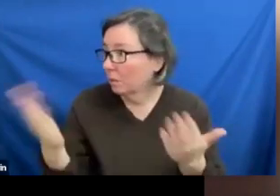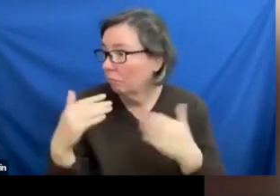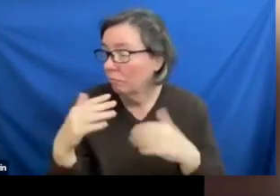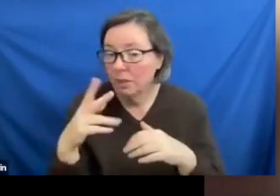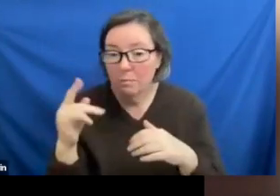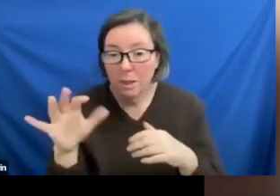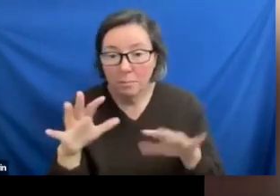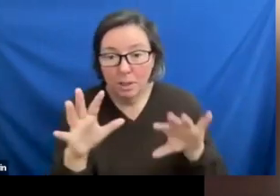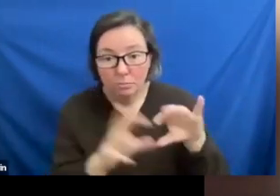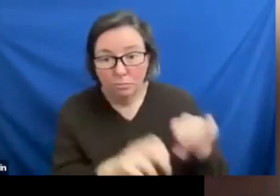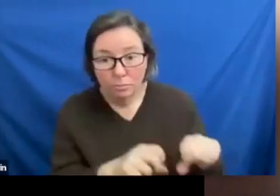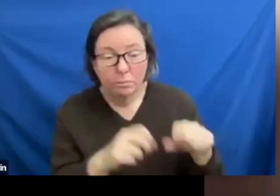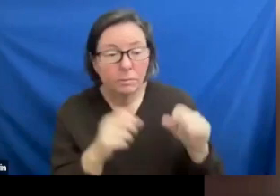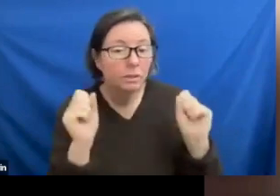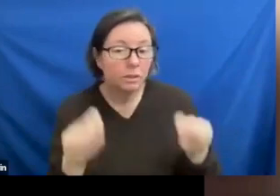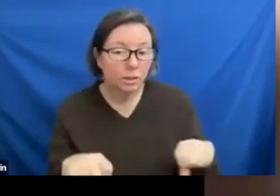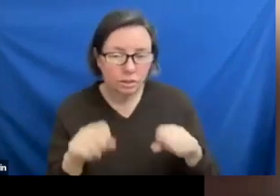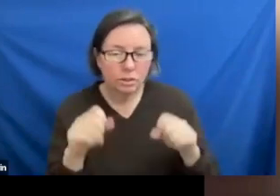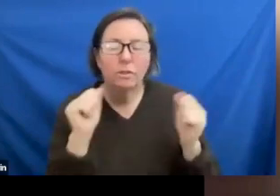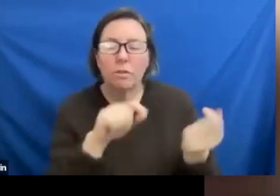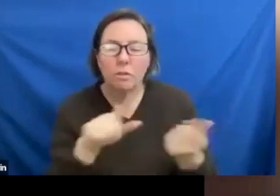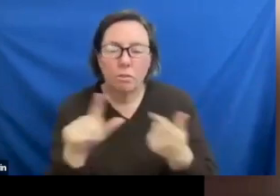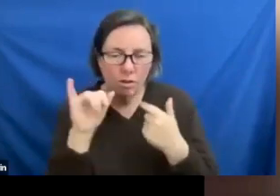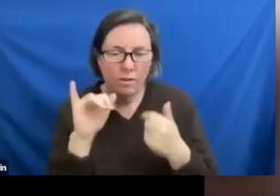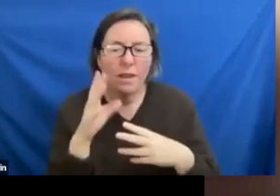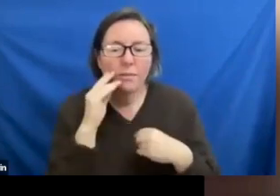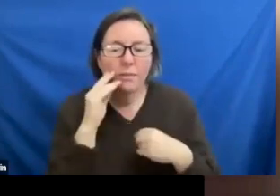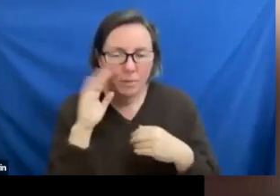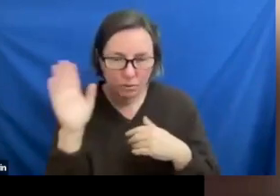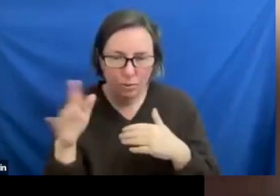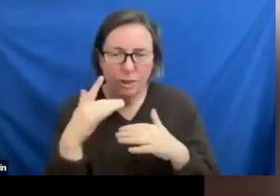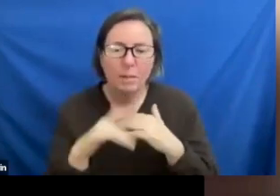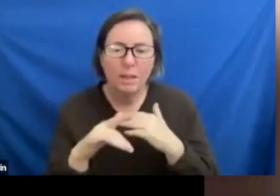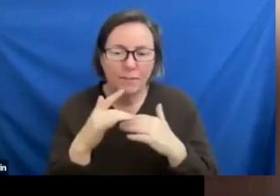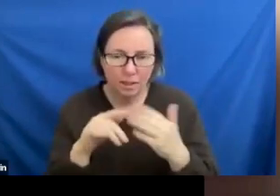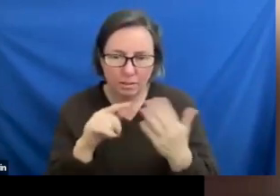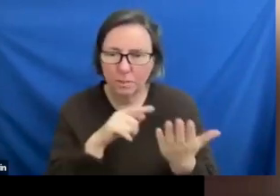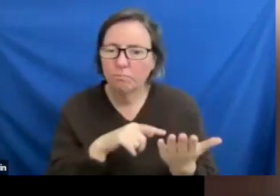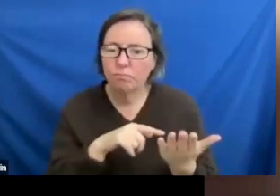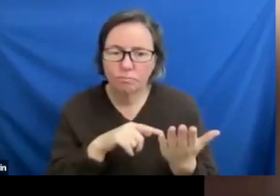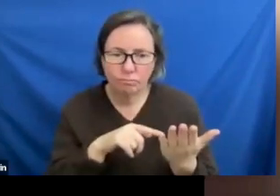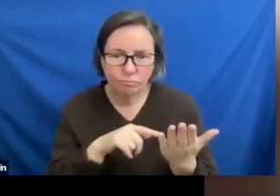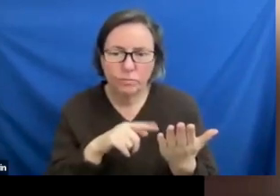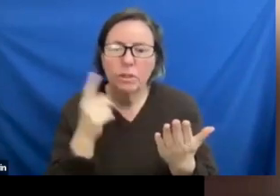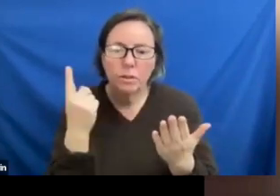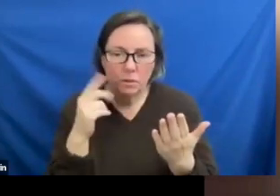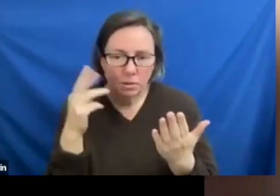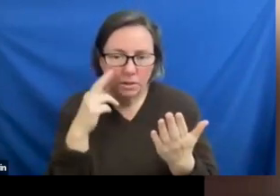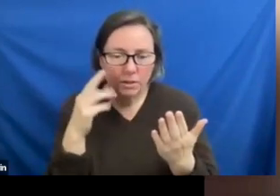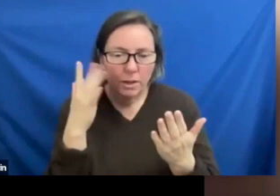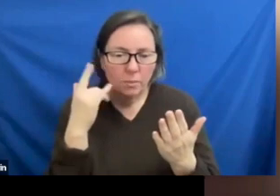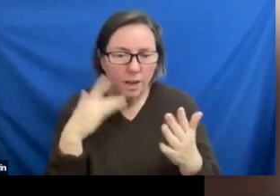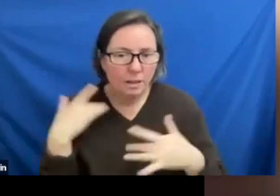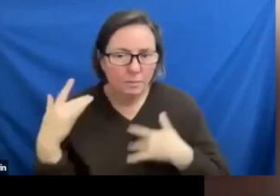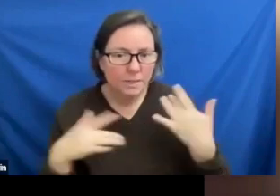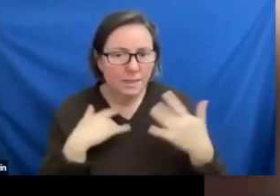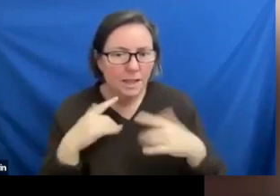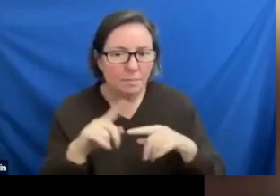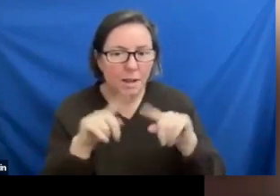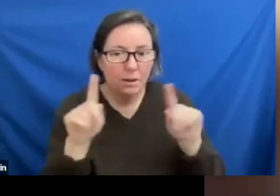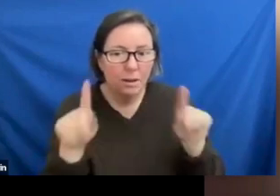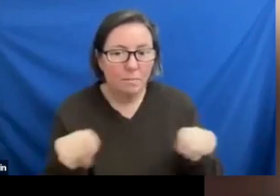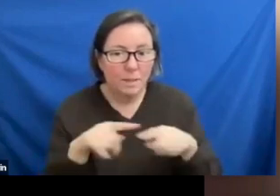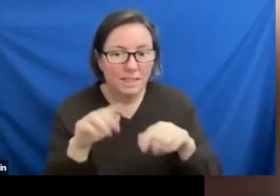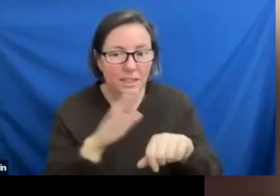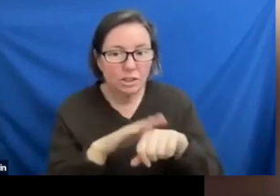that information will be readily available. And actually, that is one reason why we're excited about a message board on